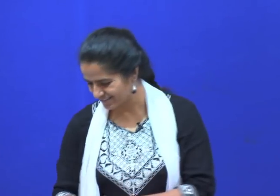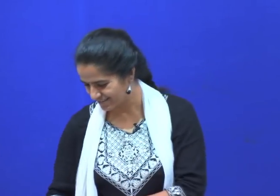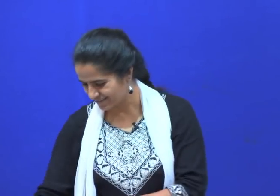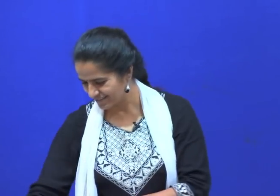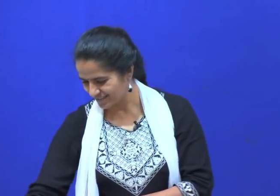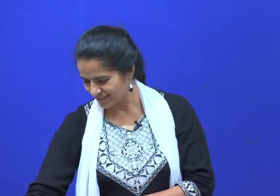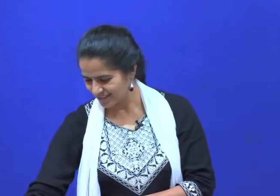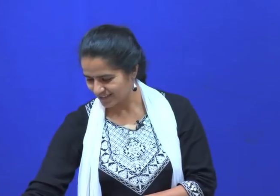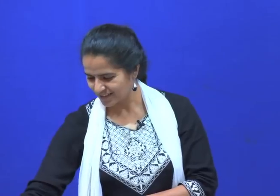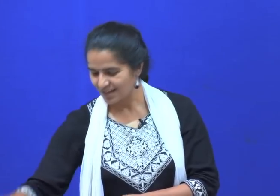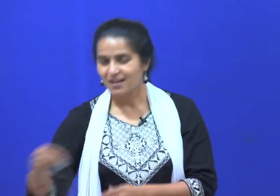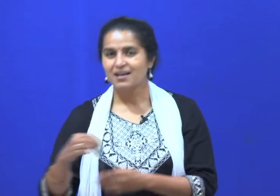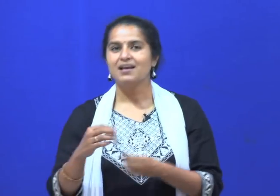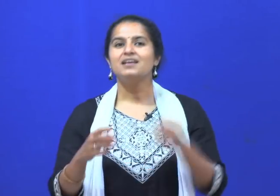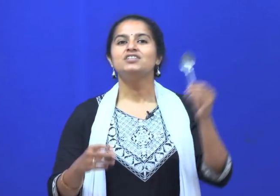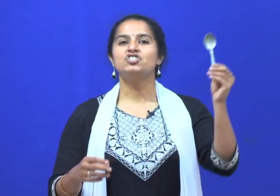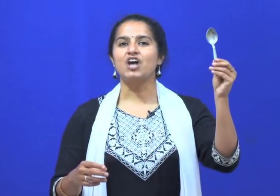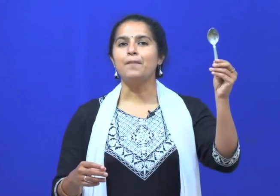talaha.